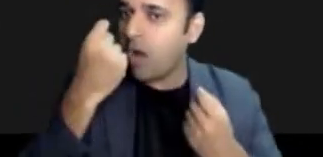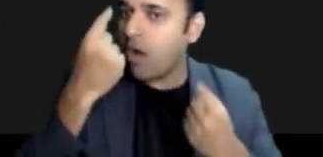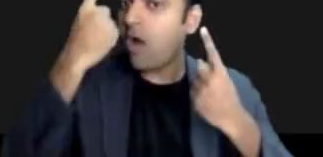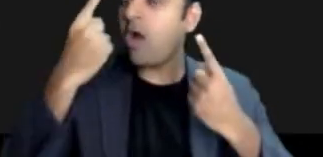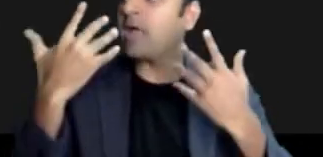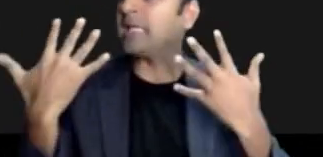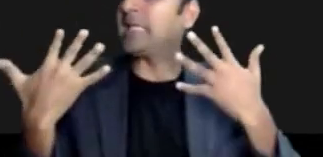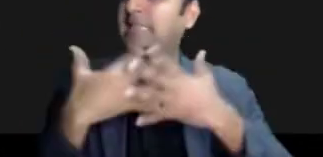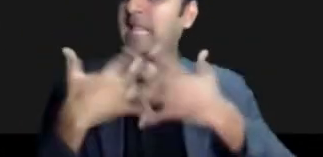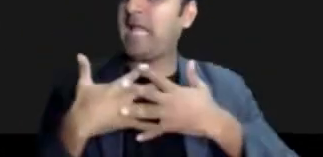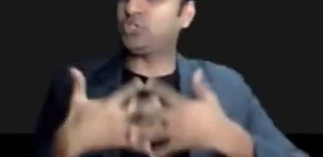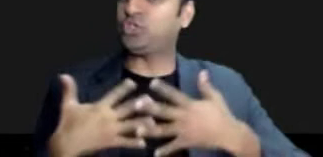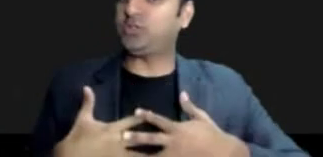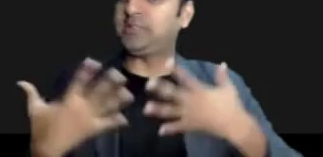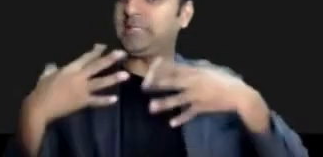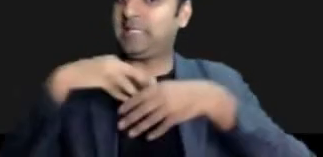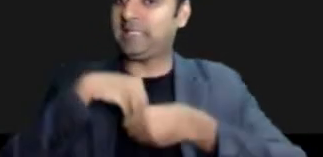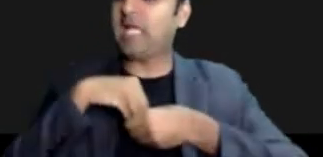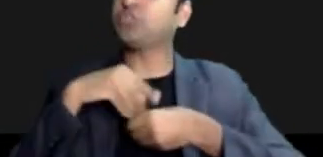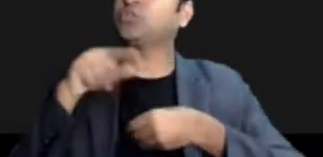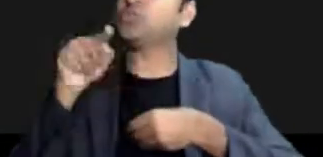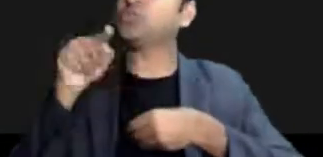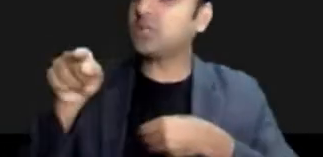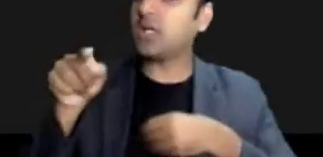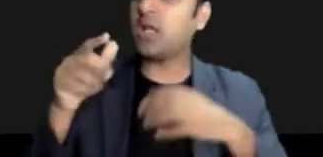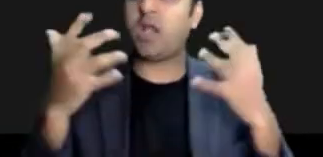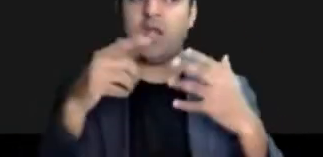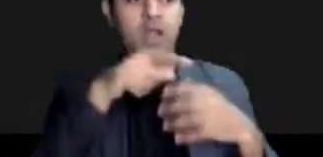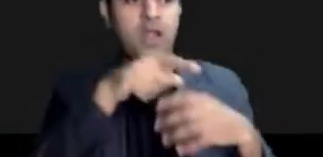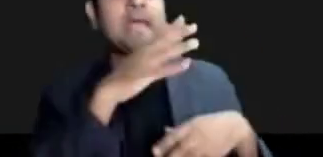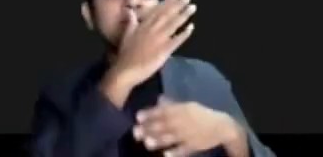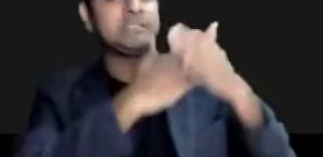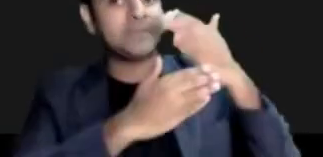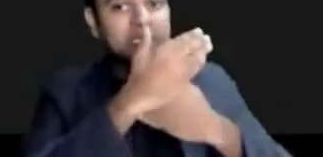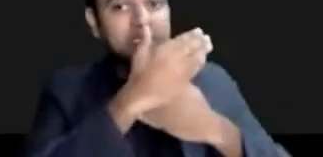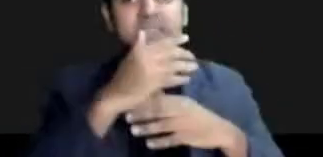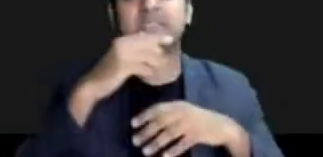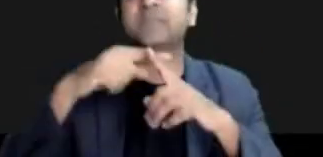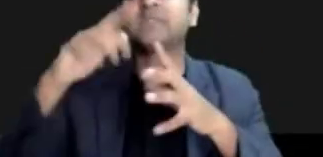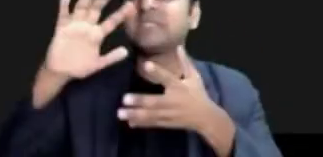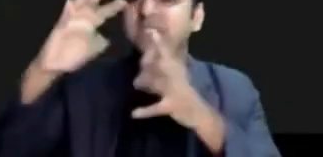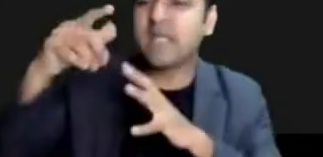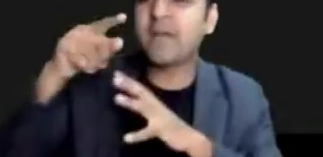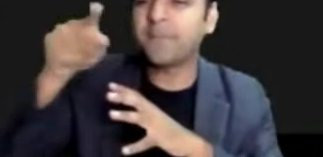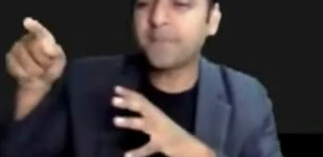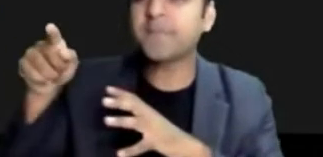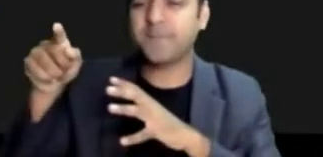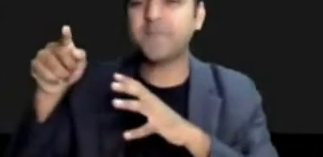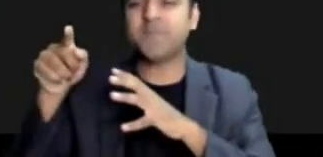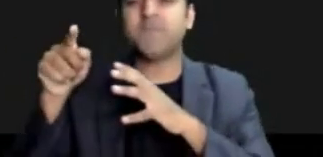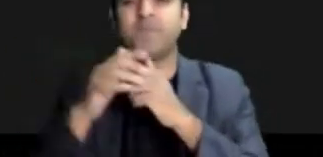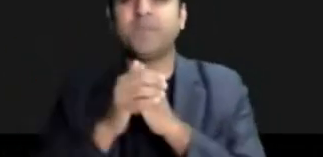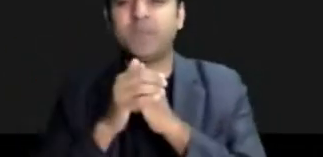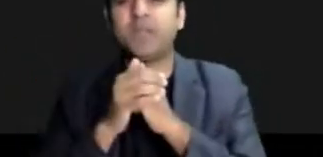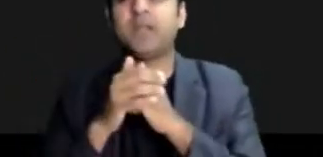they get the relevant advocacy skills to speak for themselves. In districts where we have had